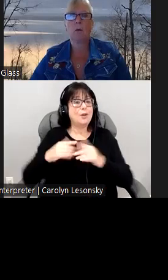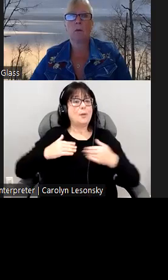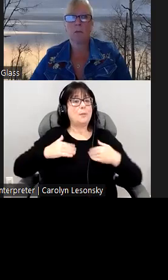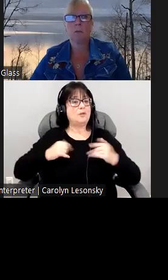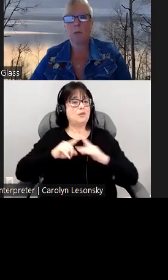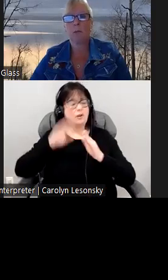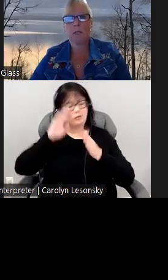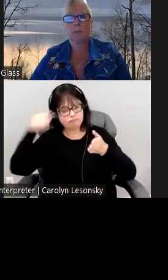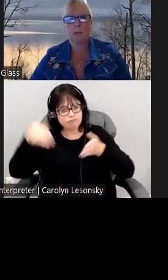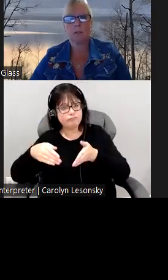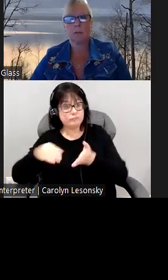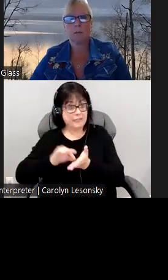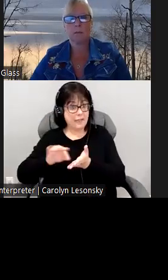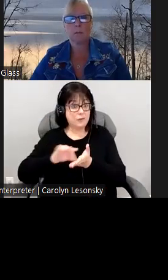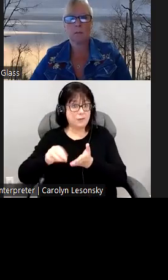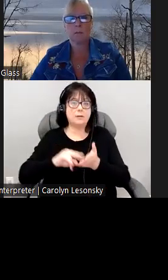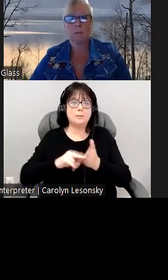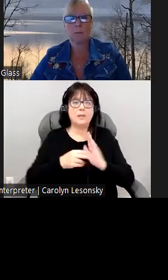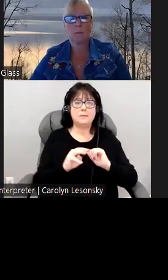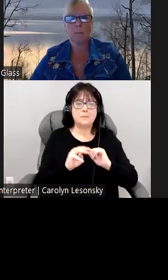how and when we enter milestones.